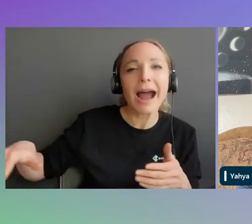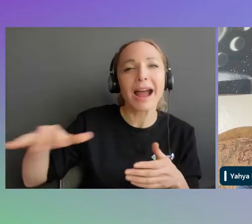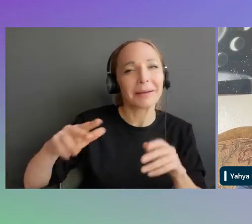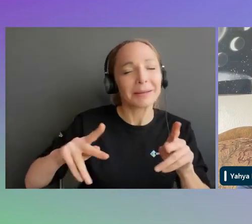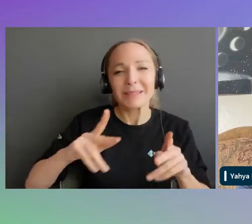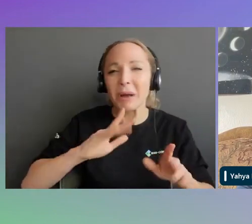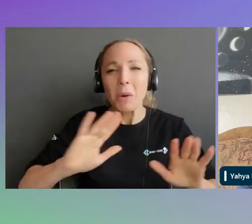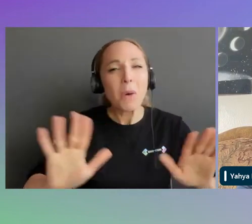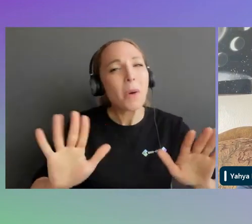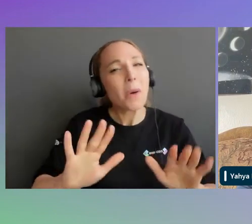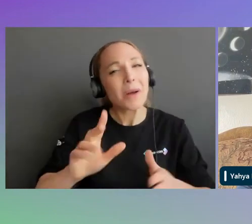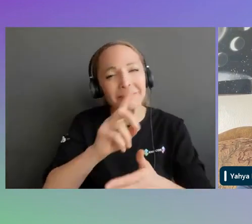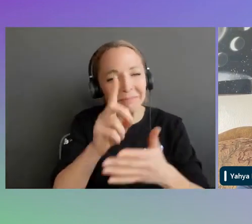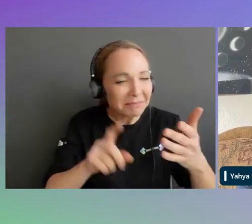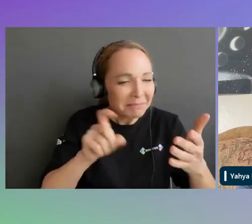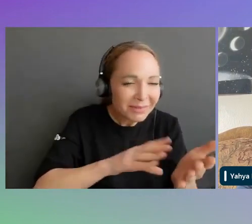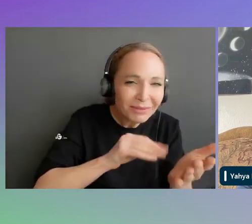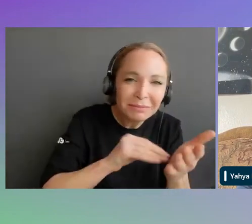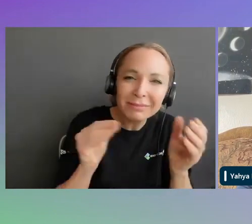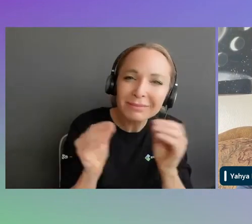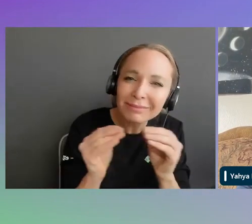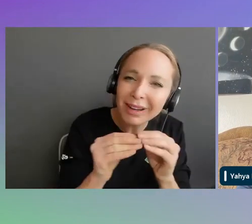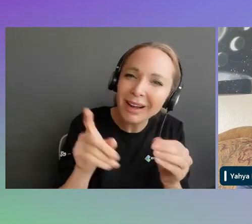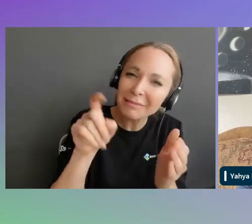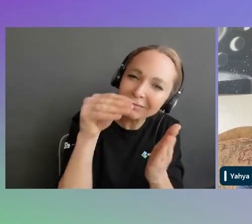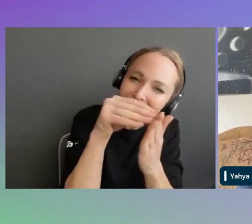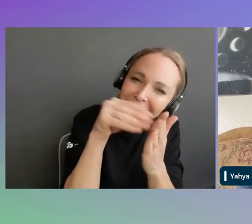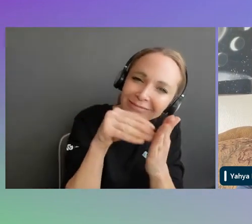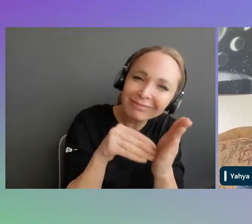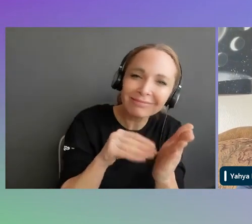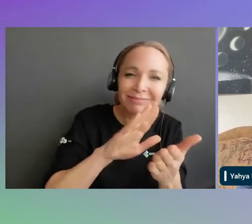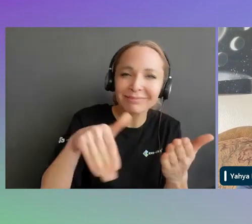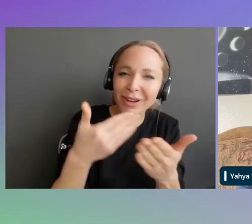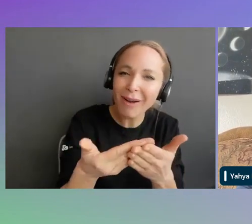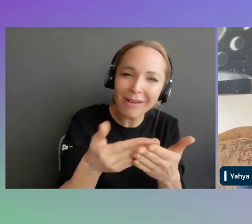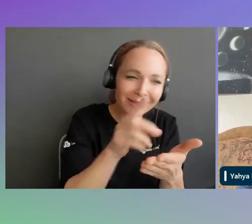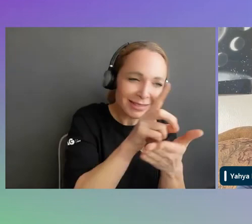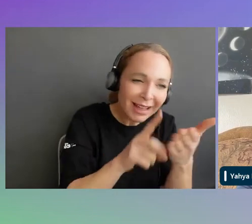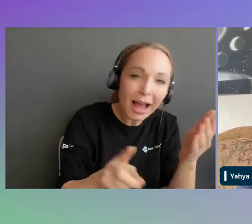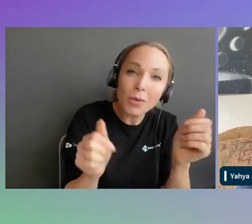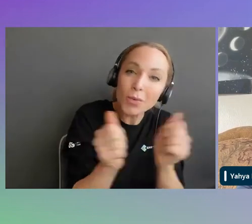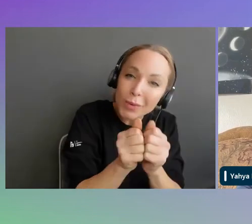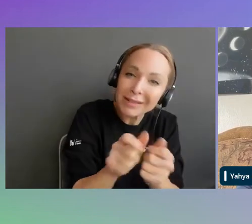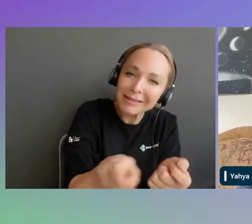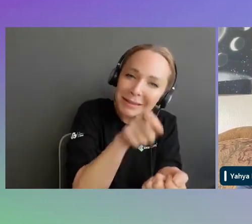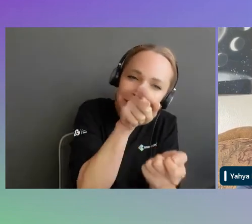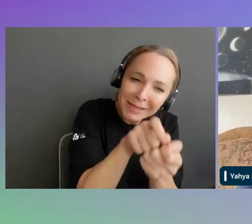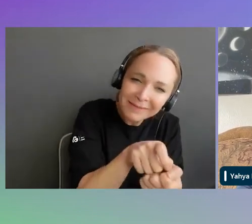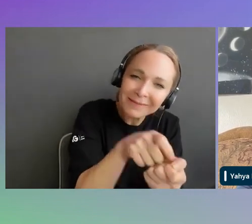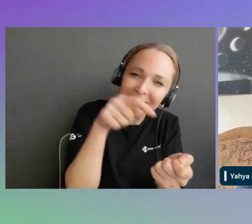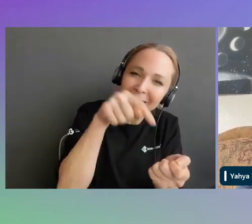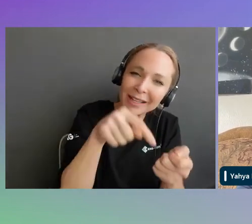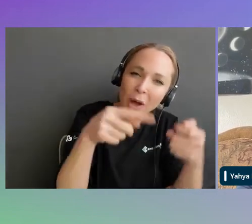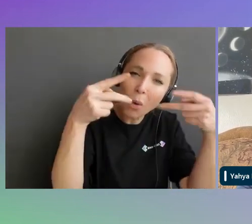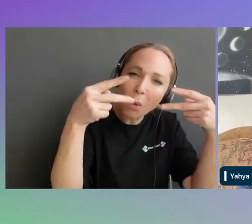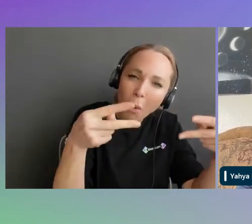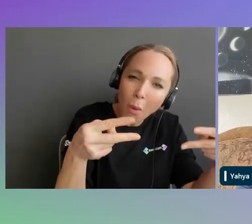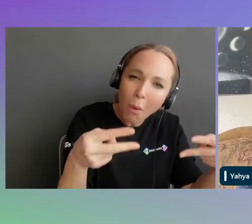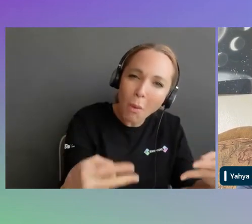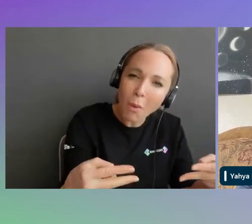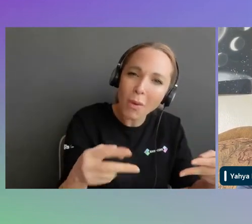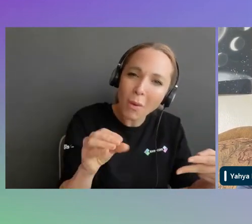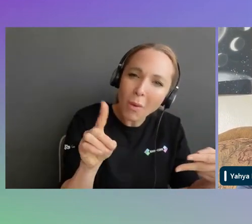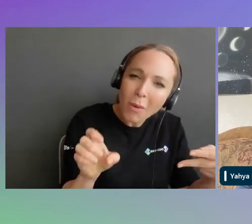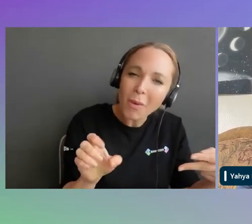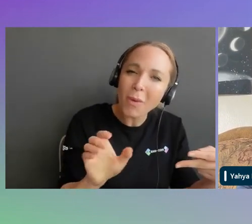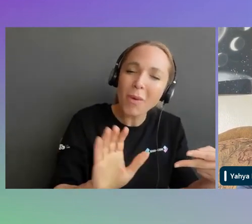need to annotate these designs with the specific code that needs to be implemented. But to me, I think it's a shared responsibility,